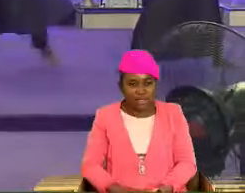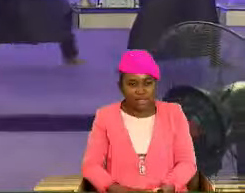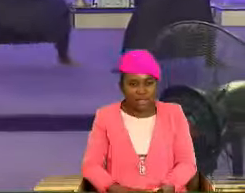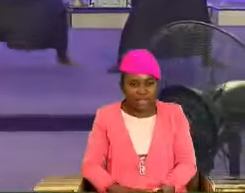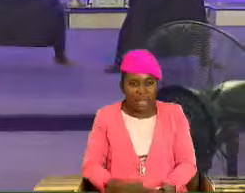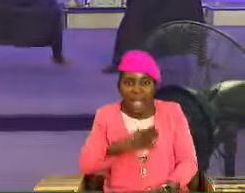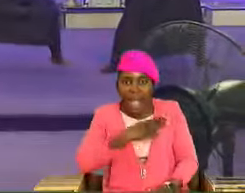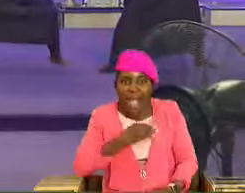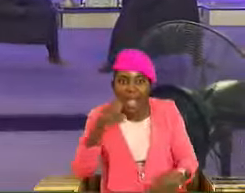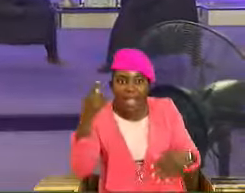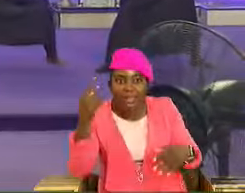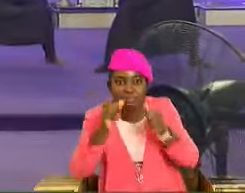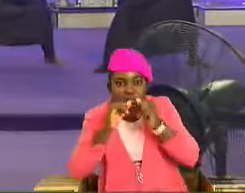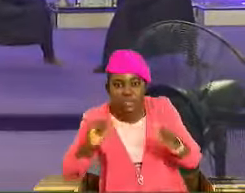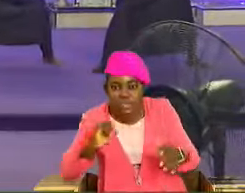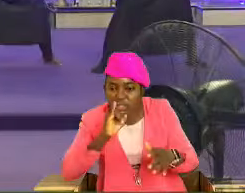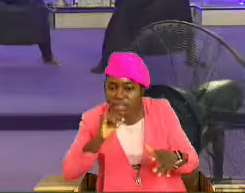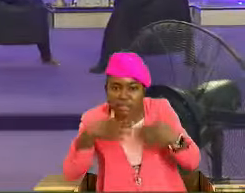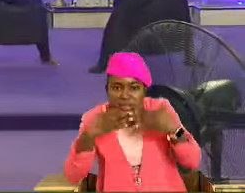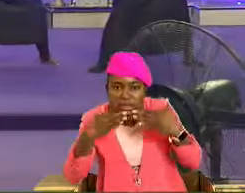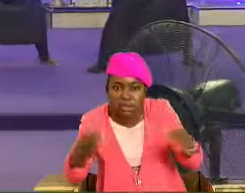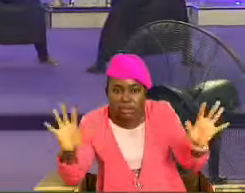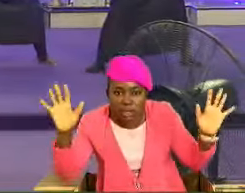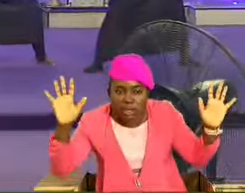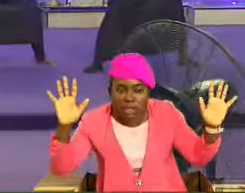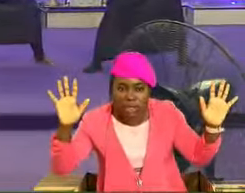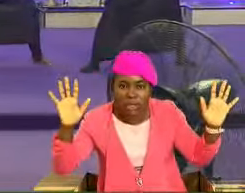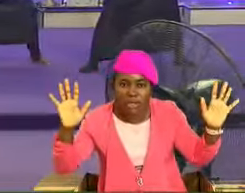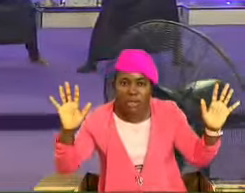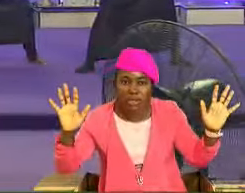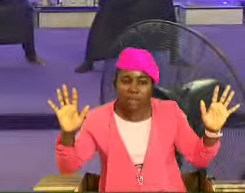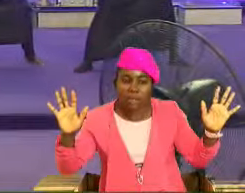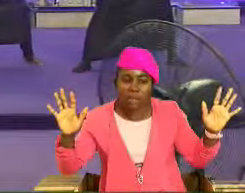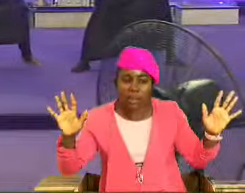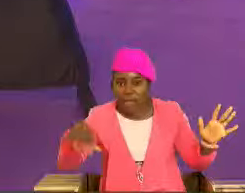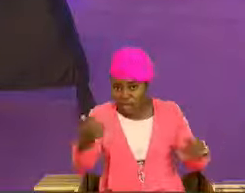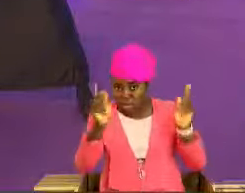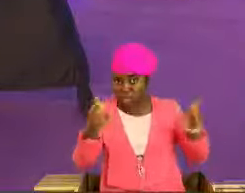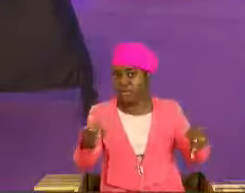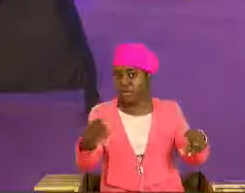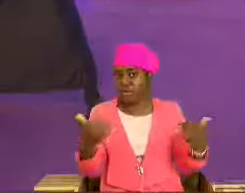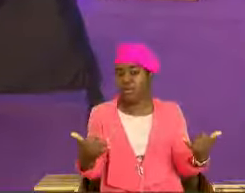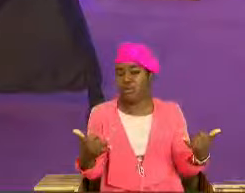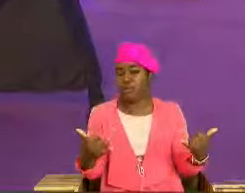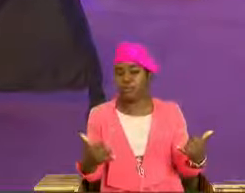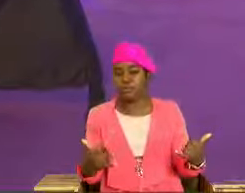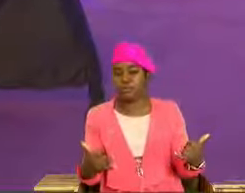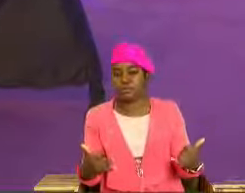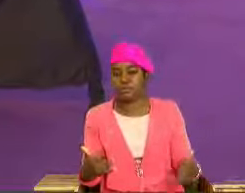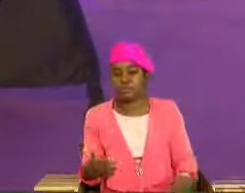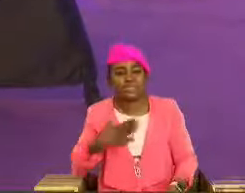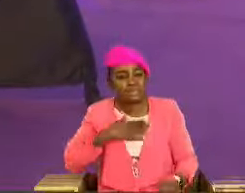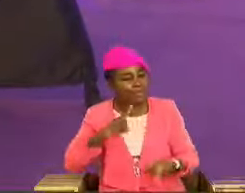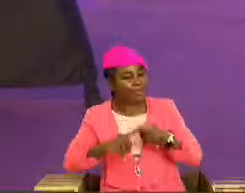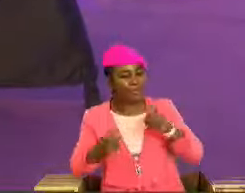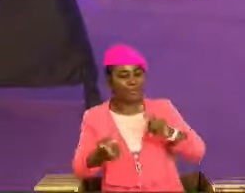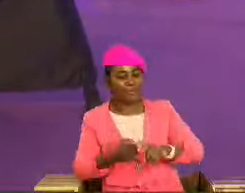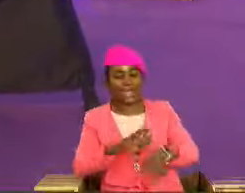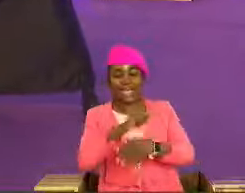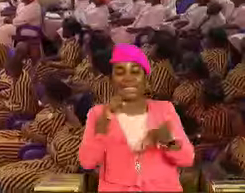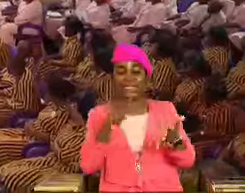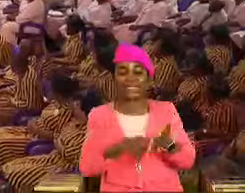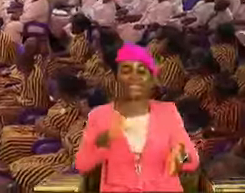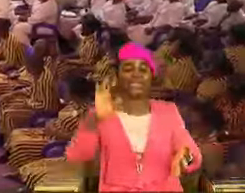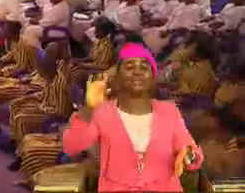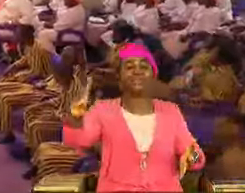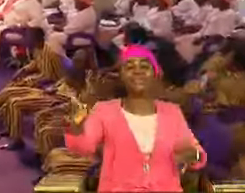70 days fasting and prayer program I've been experiencing a lot of